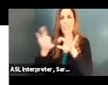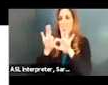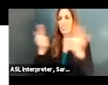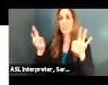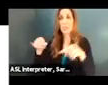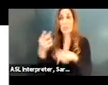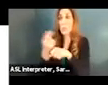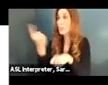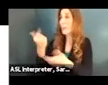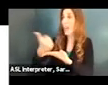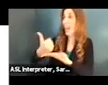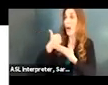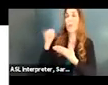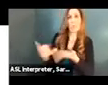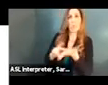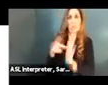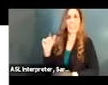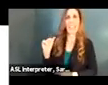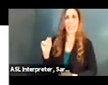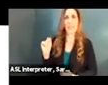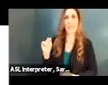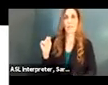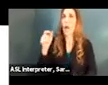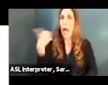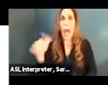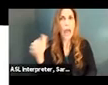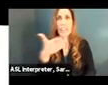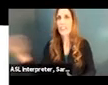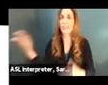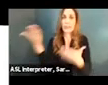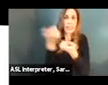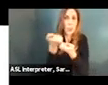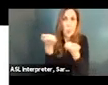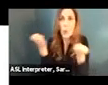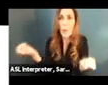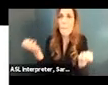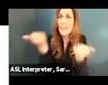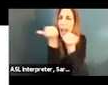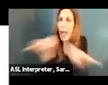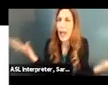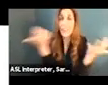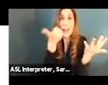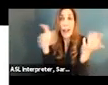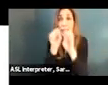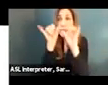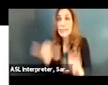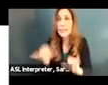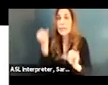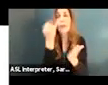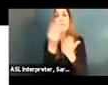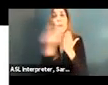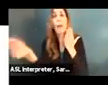assistive technology. It's any item, any piece of equipment, any system, whether you buy it off a